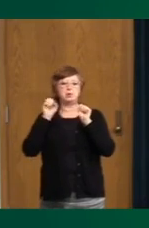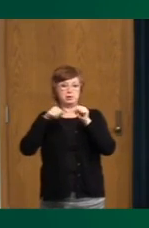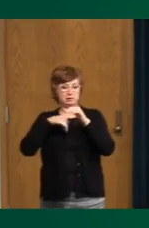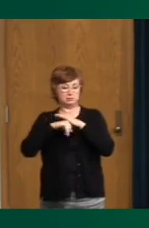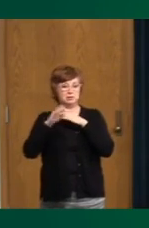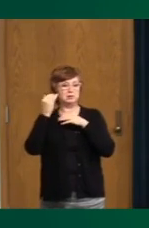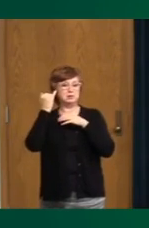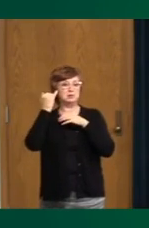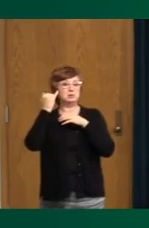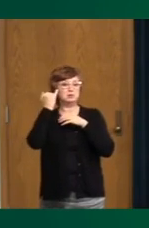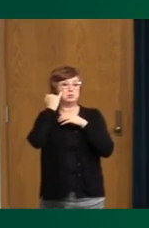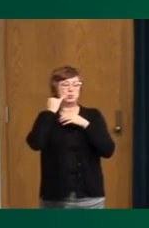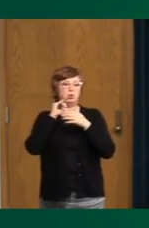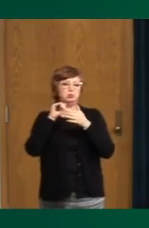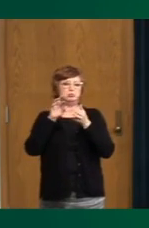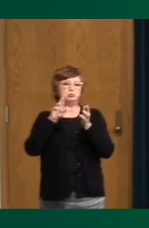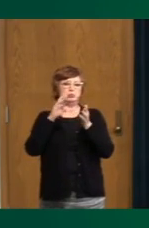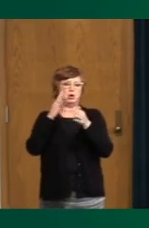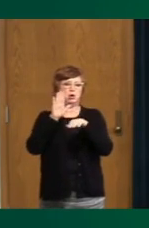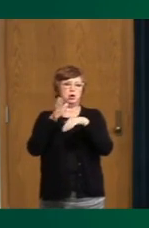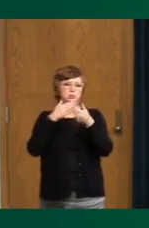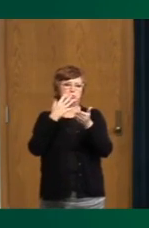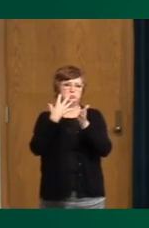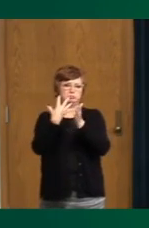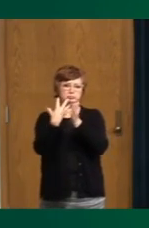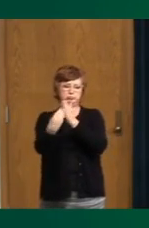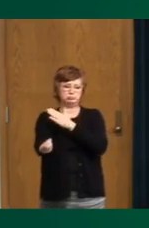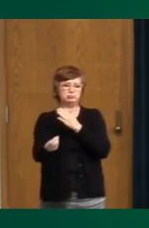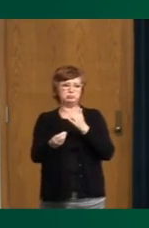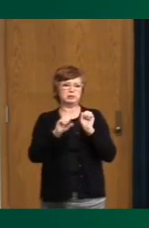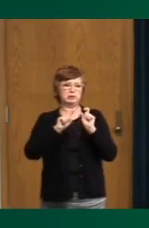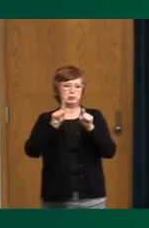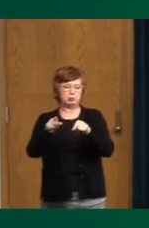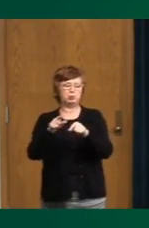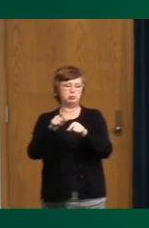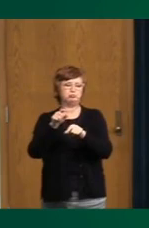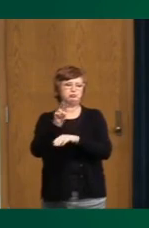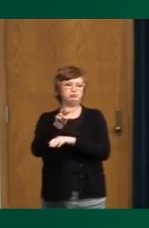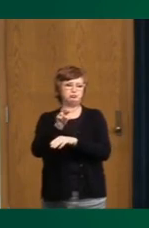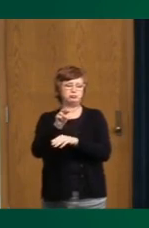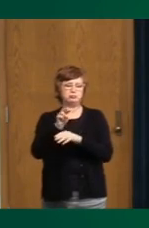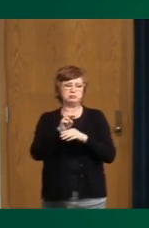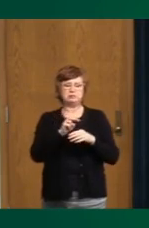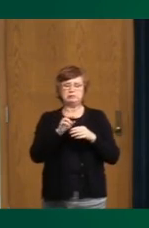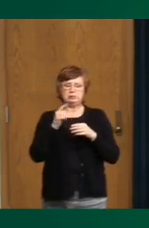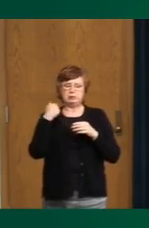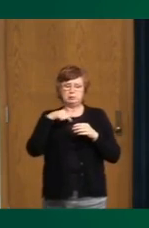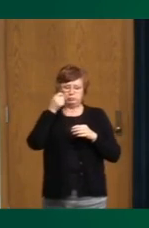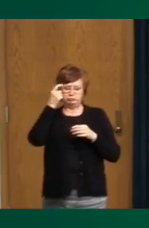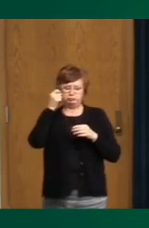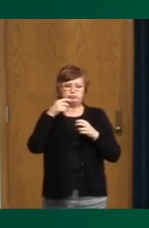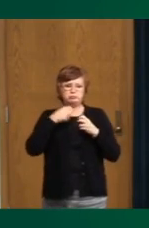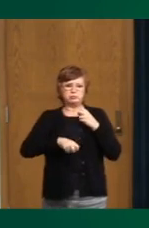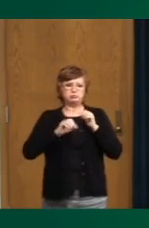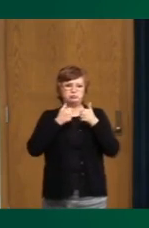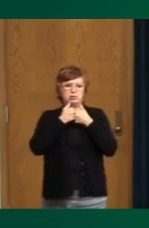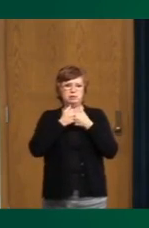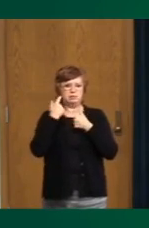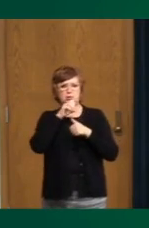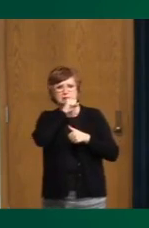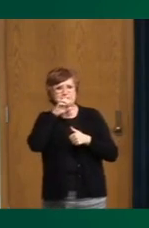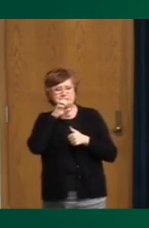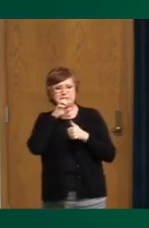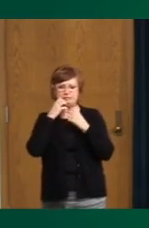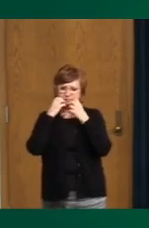understand that this is an extremely difficult measure for so many people, for our seniors and for their loved ones, especially as we